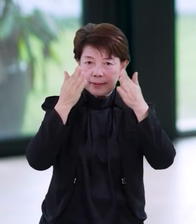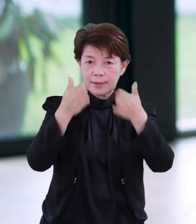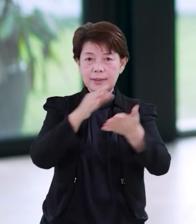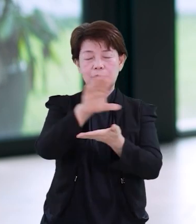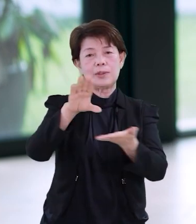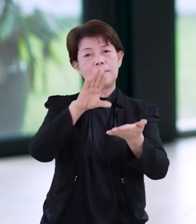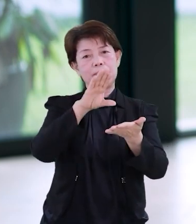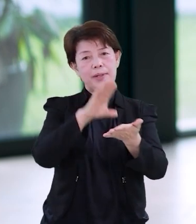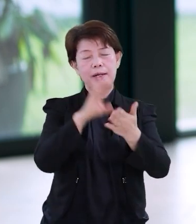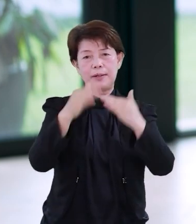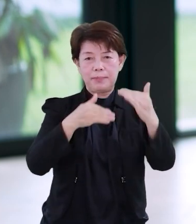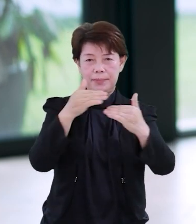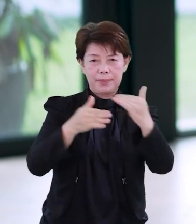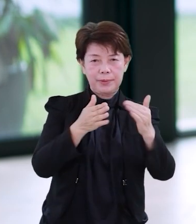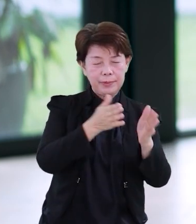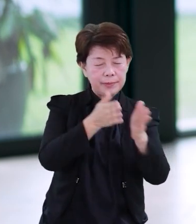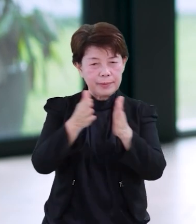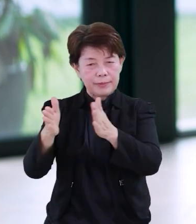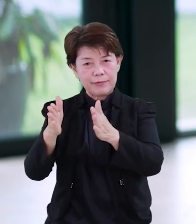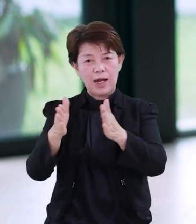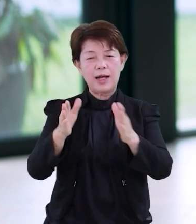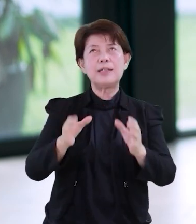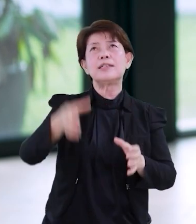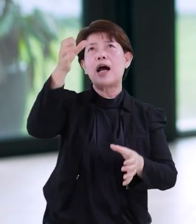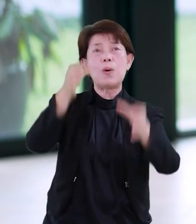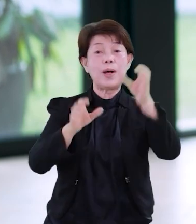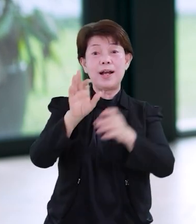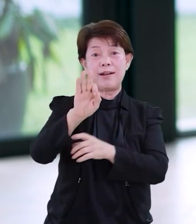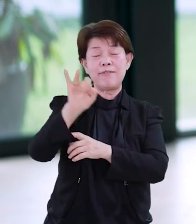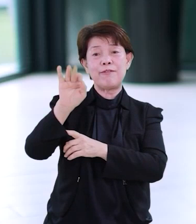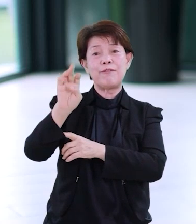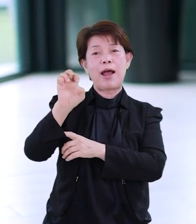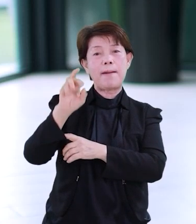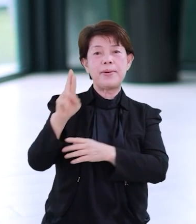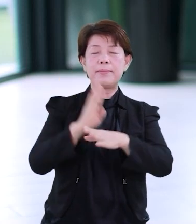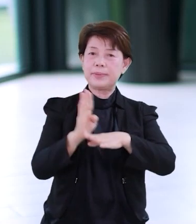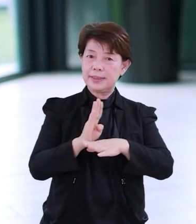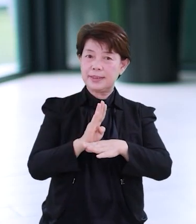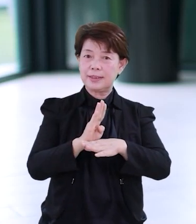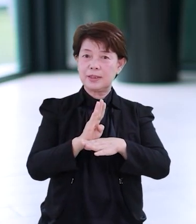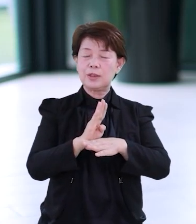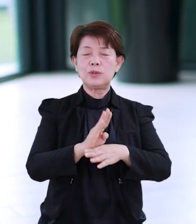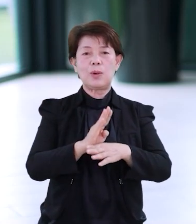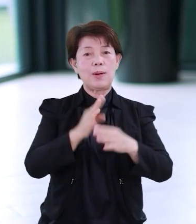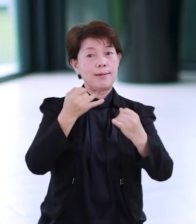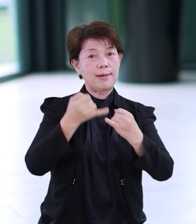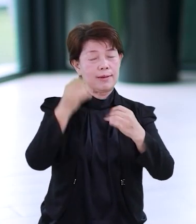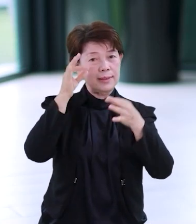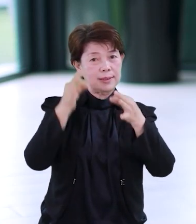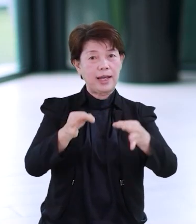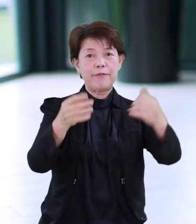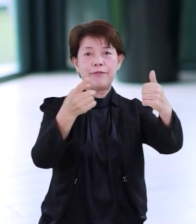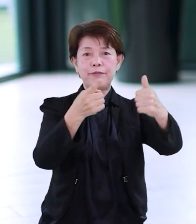well as building new revenue streams, be it in tower, fiber business, etc. So I think we ended up in November end